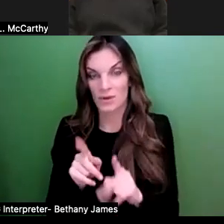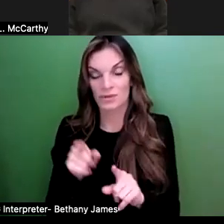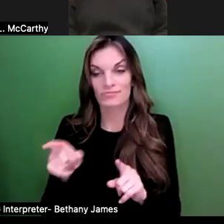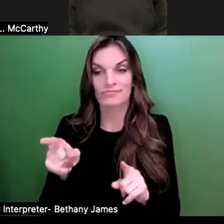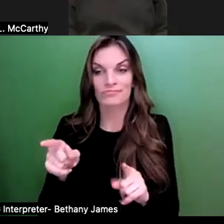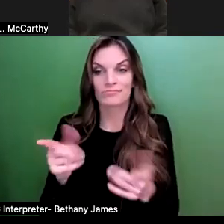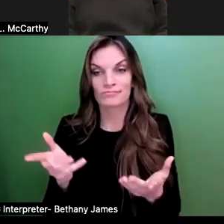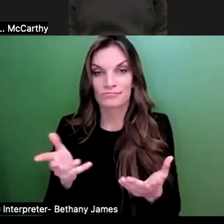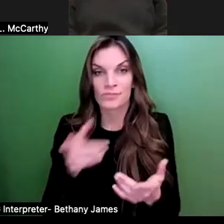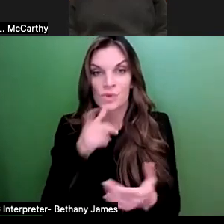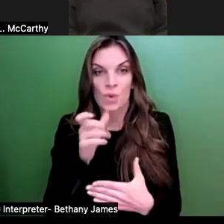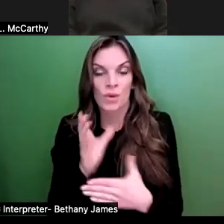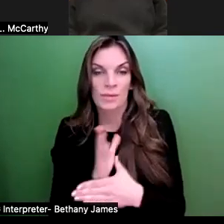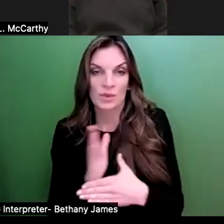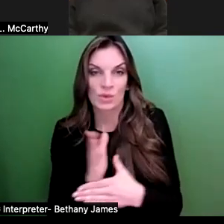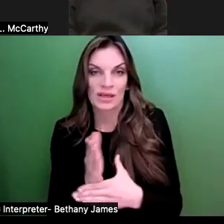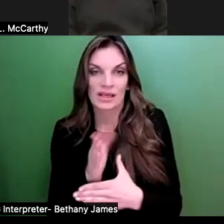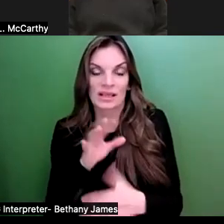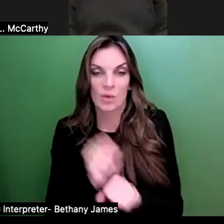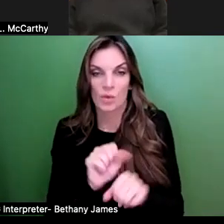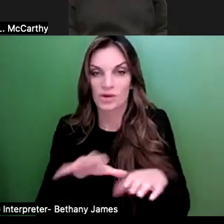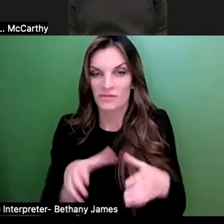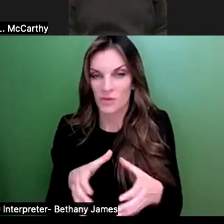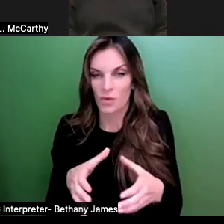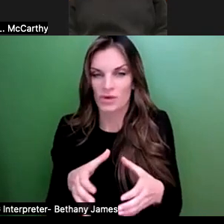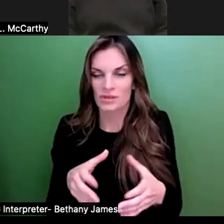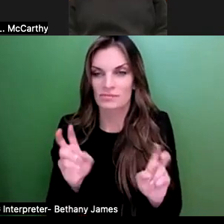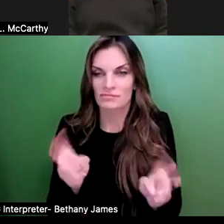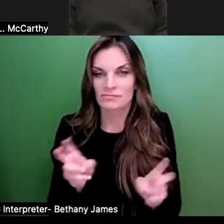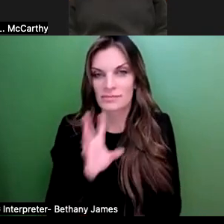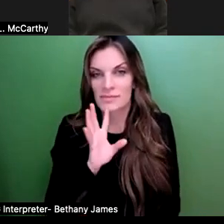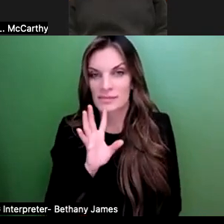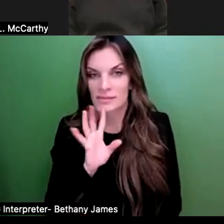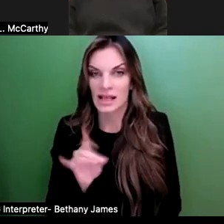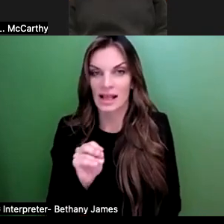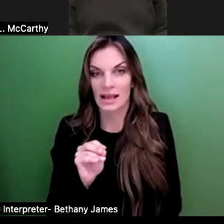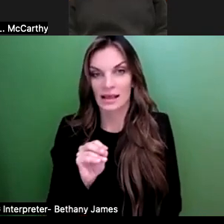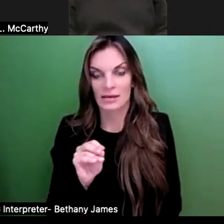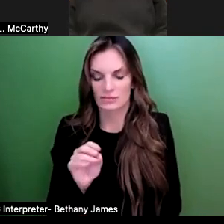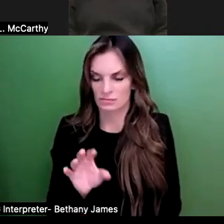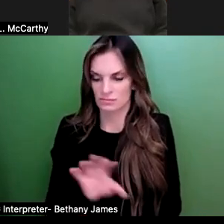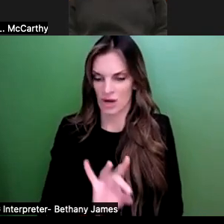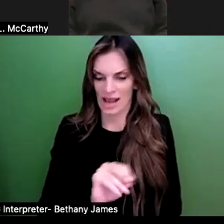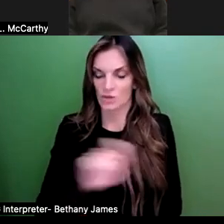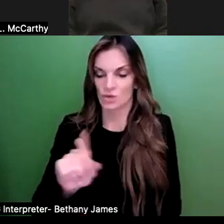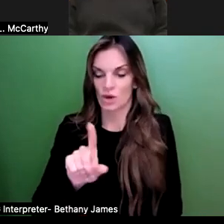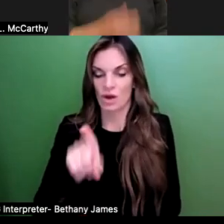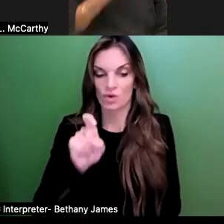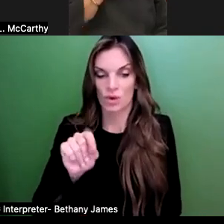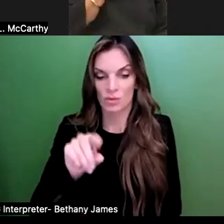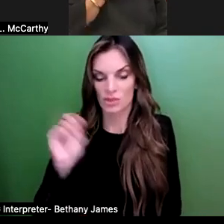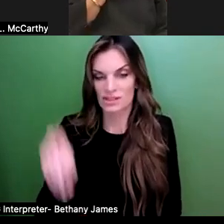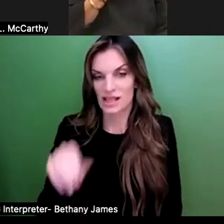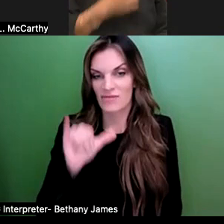that are in between, the workforce housing, basically 80 to 120% of area median